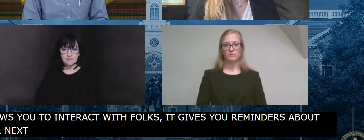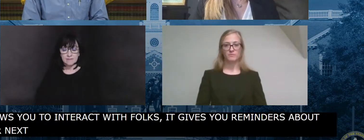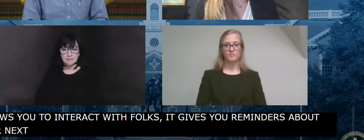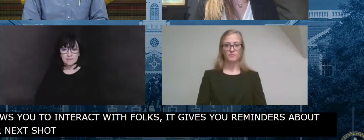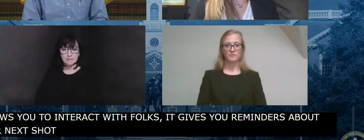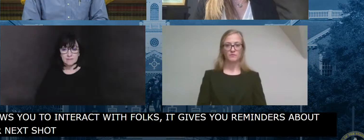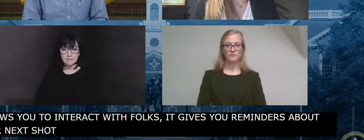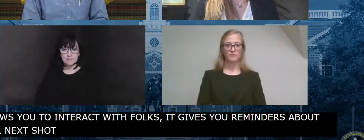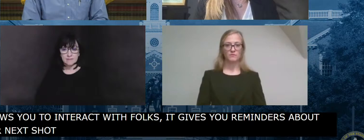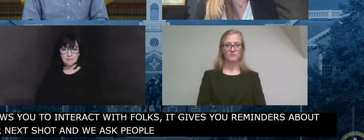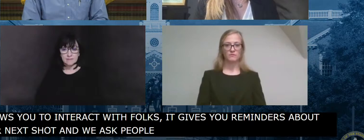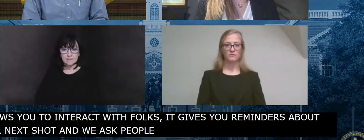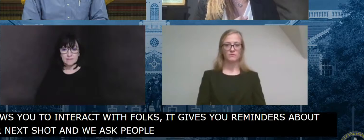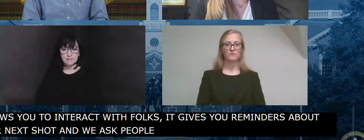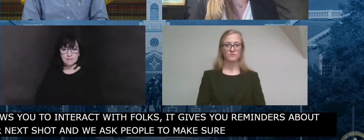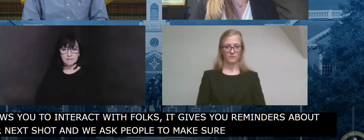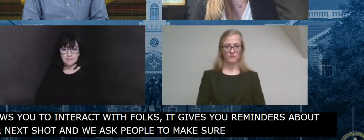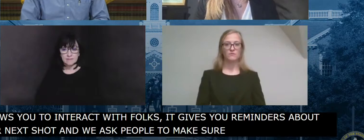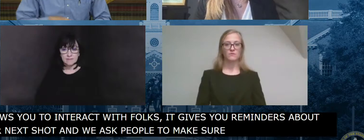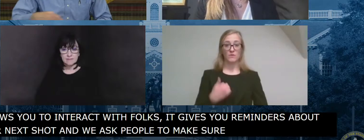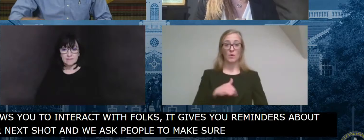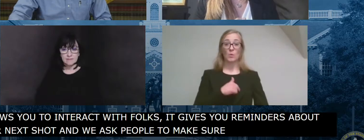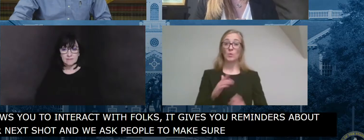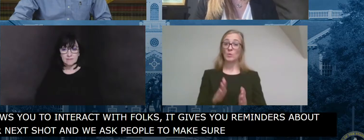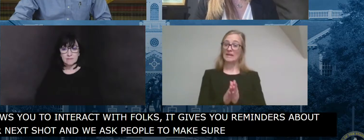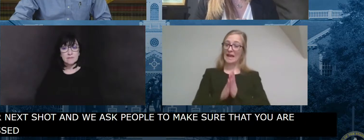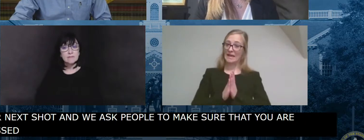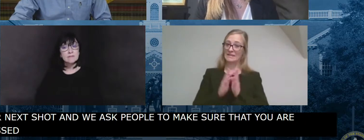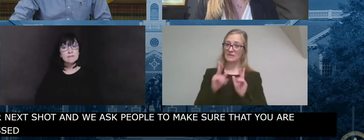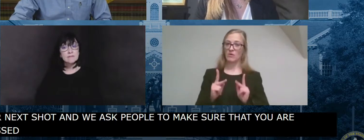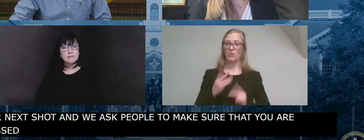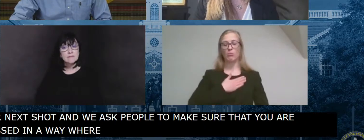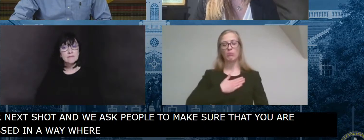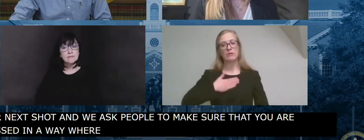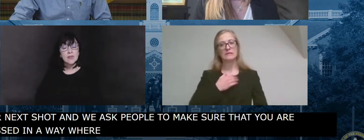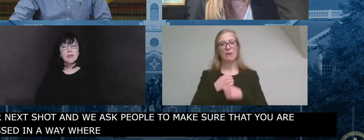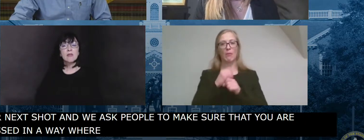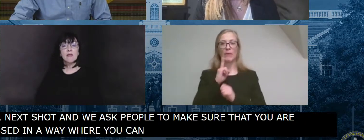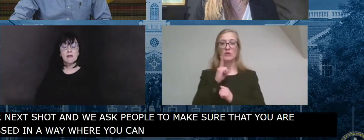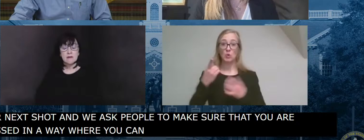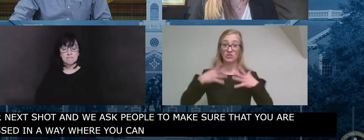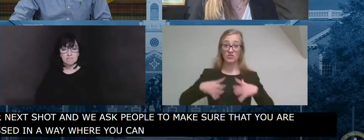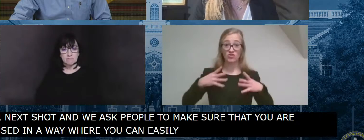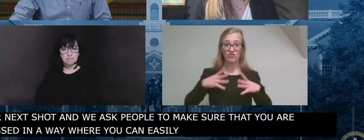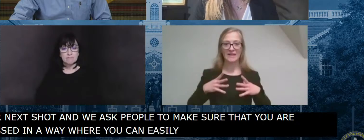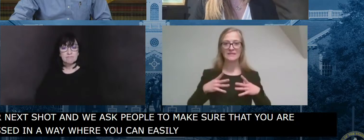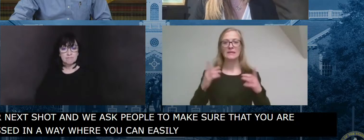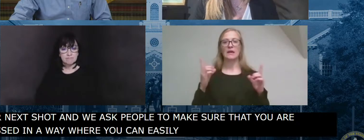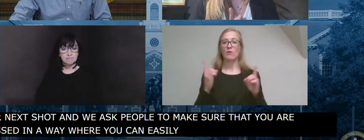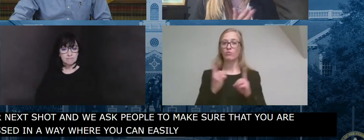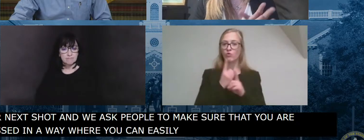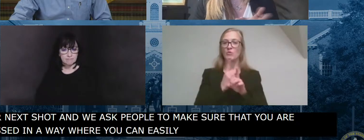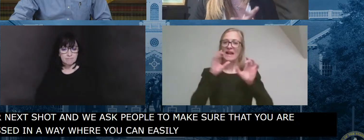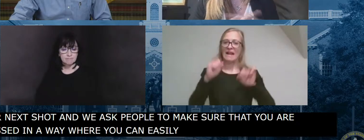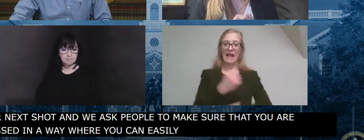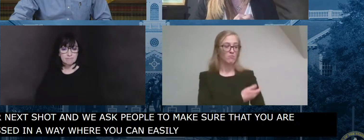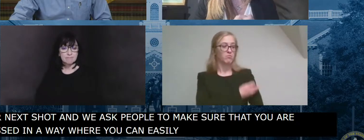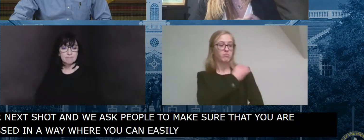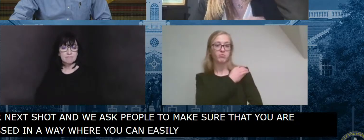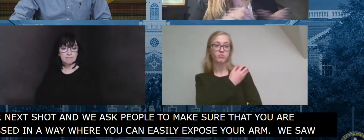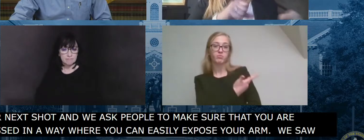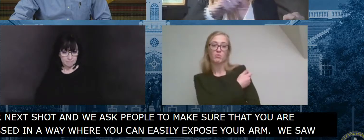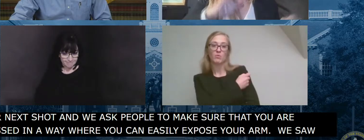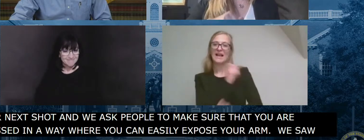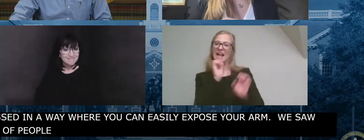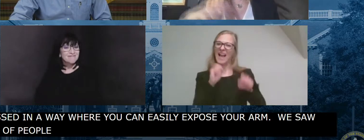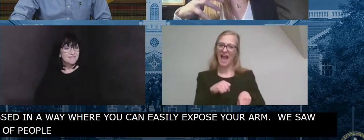make sure that you are dressed in a way where you can easily expose your arm. We saw lots of people who had to kind